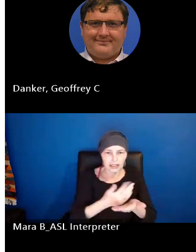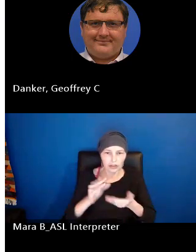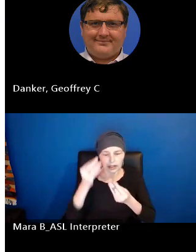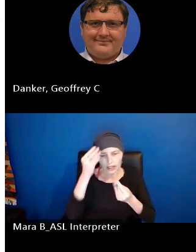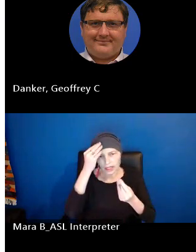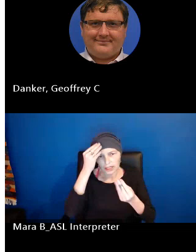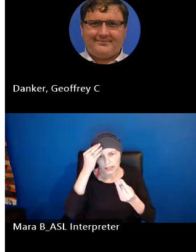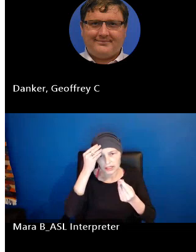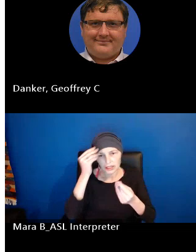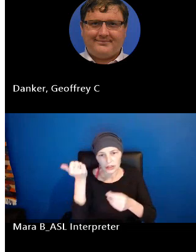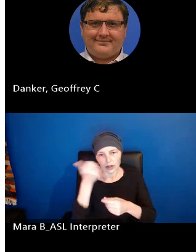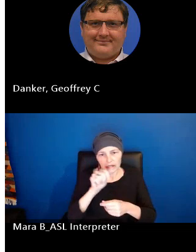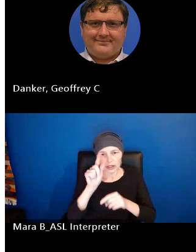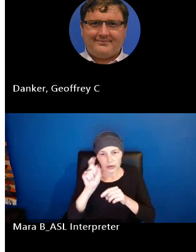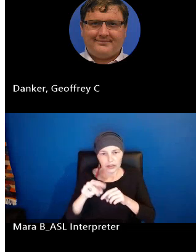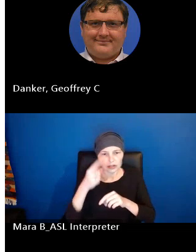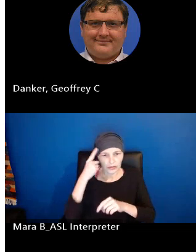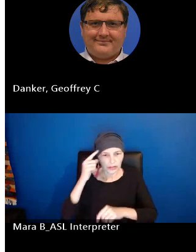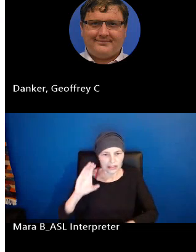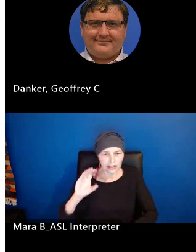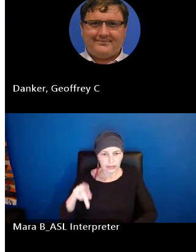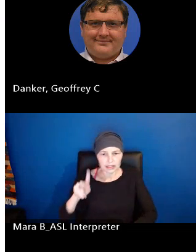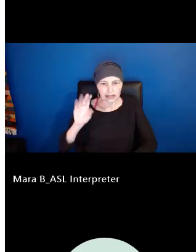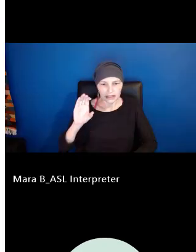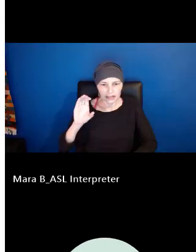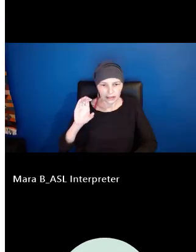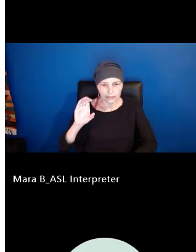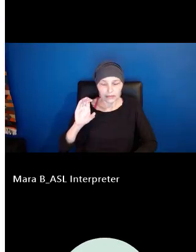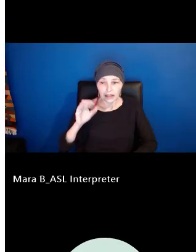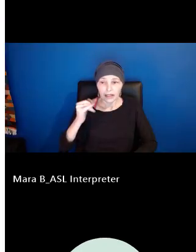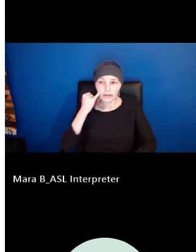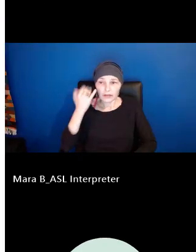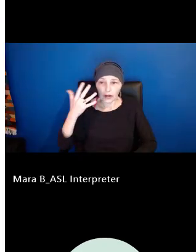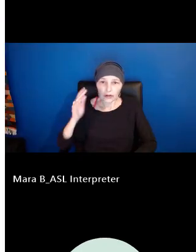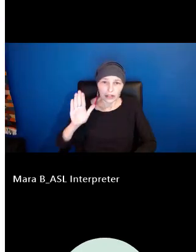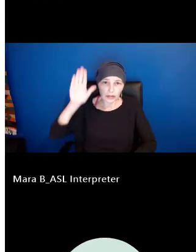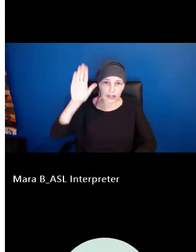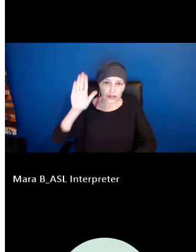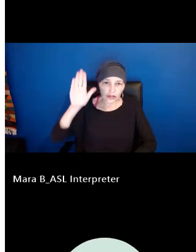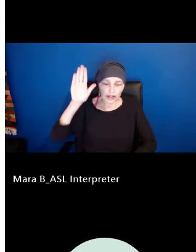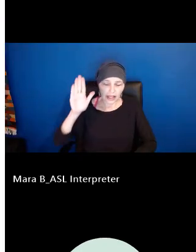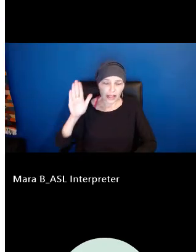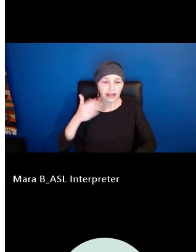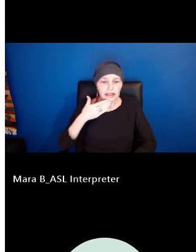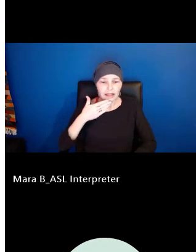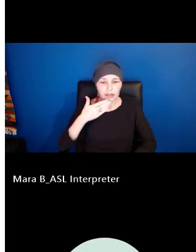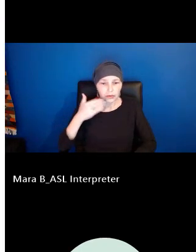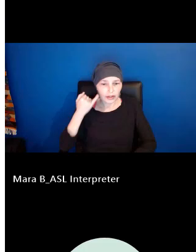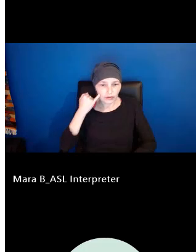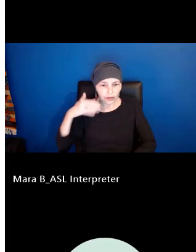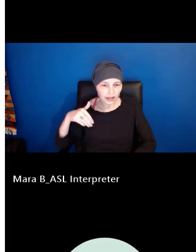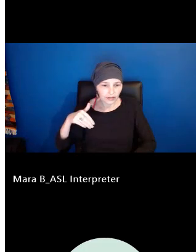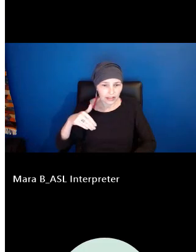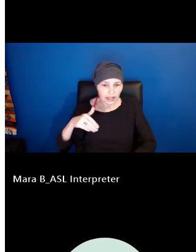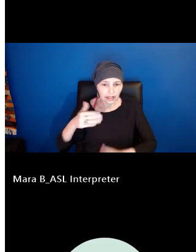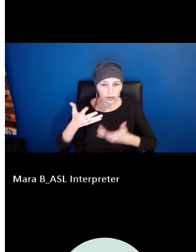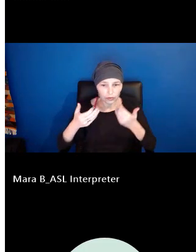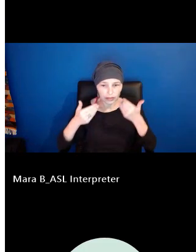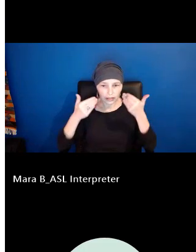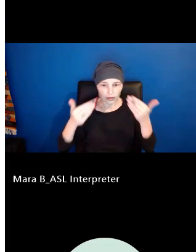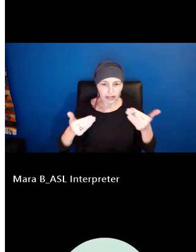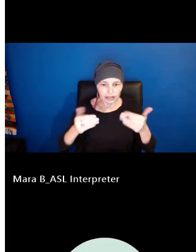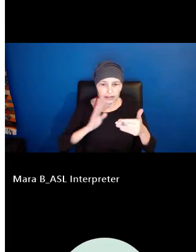to the CPUC. Thank you to those who have already raised your hand to get in the queue. If you haven't done that and you would like to speak,